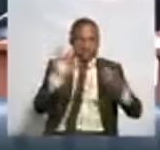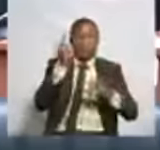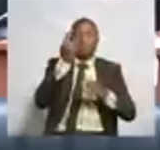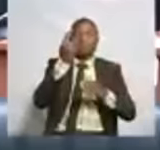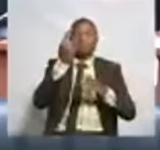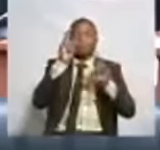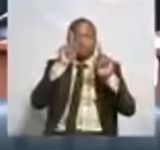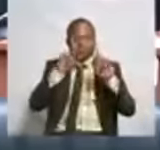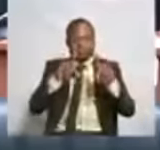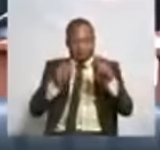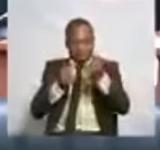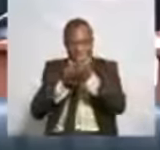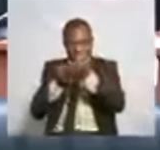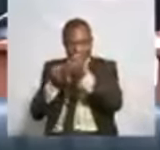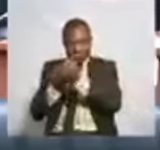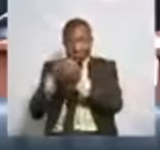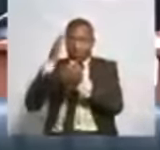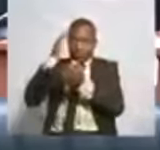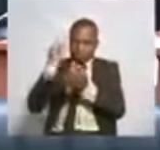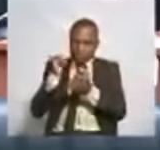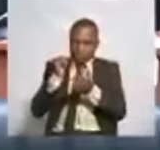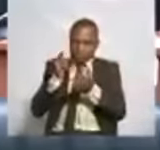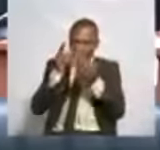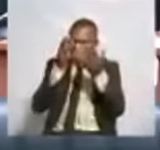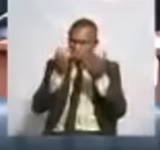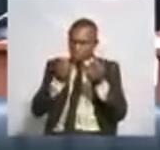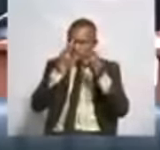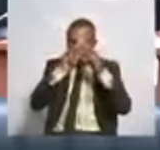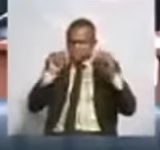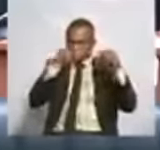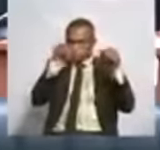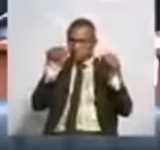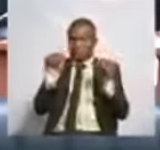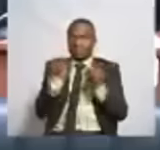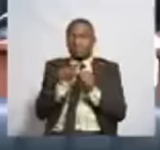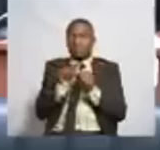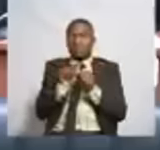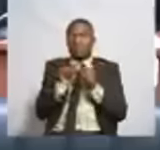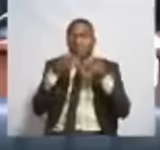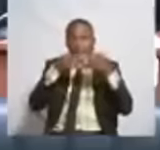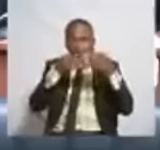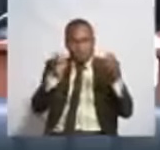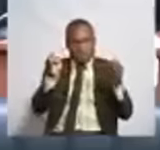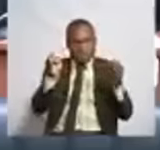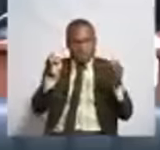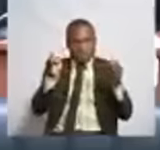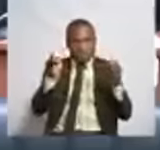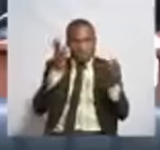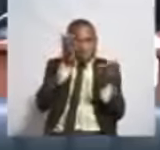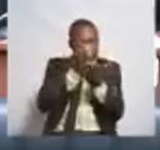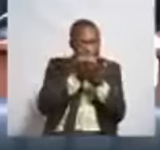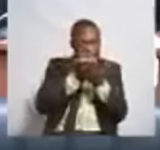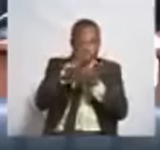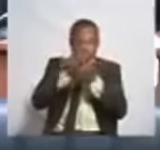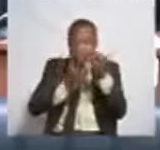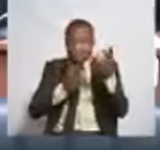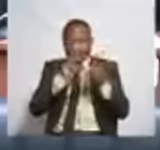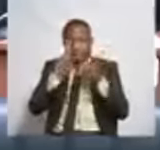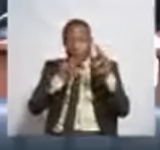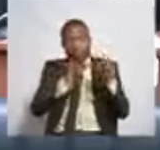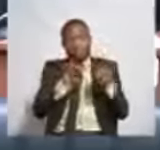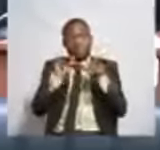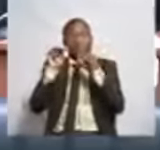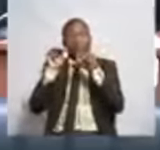you. Why would you want a rural health center to remain open and even suggest some of the people who